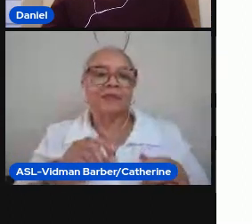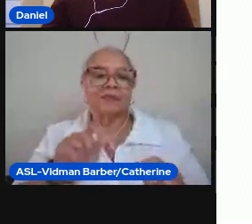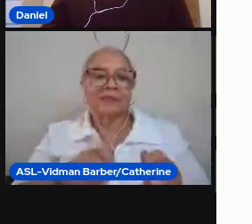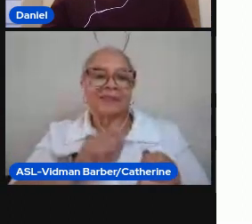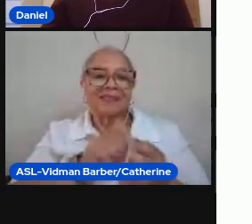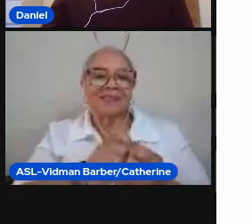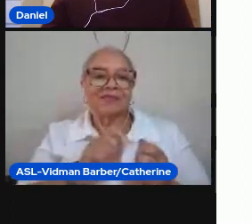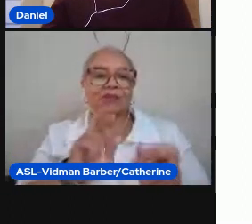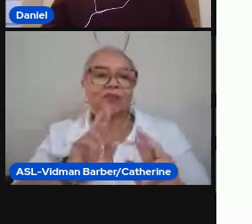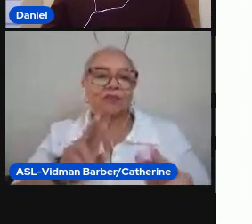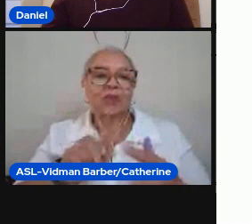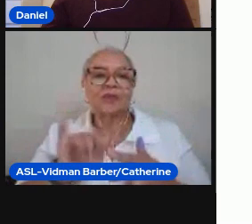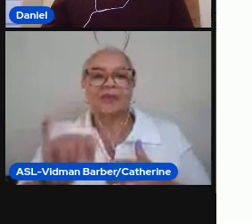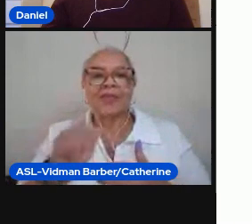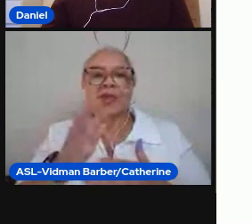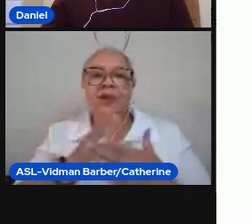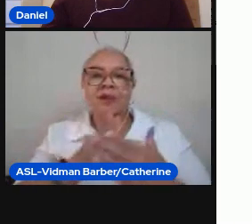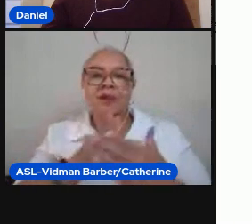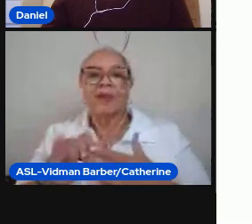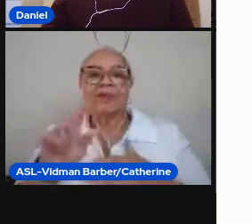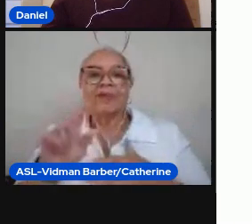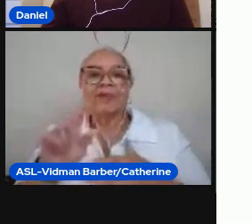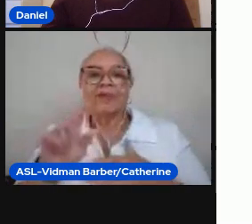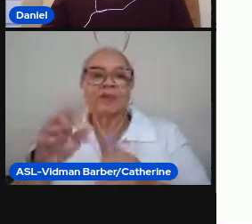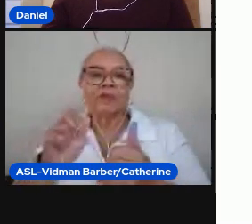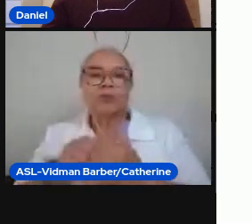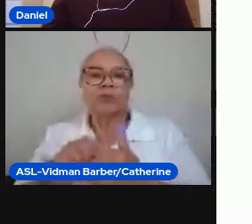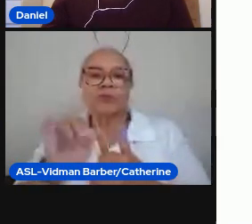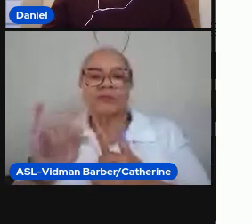component that was associated with protection.